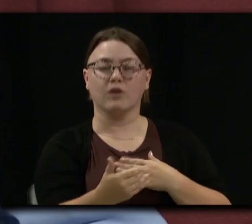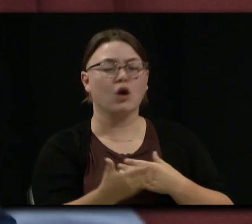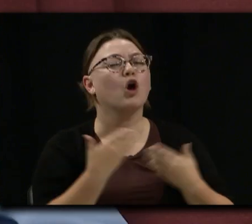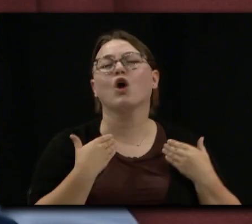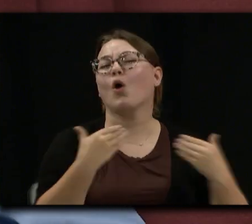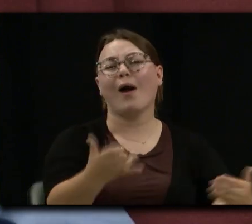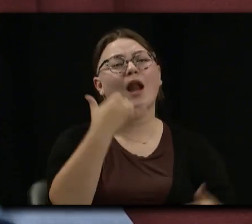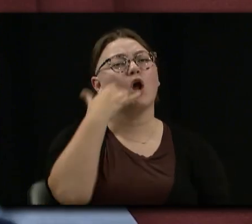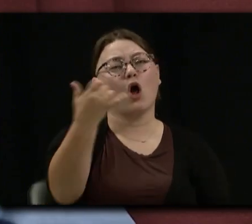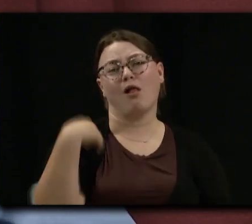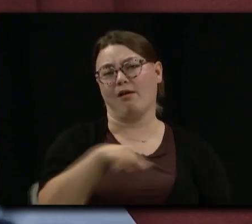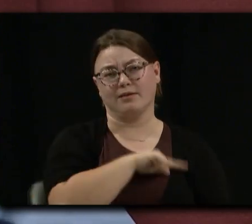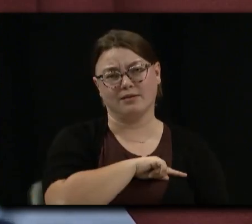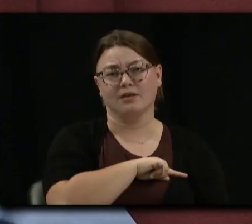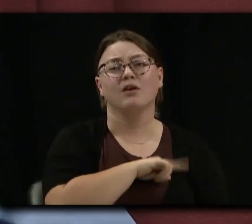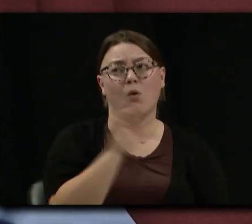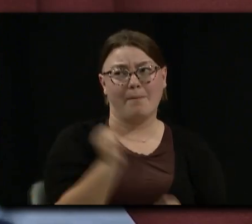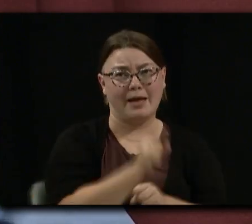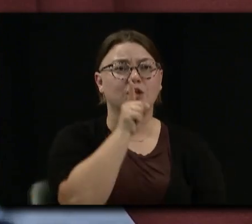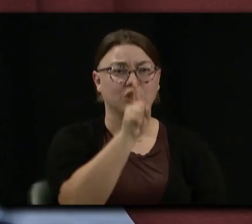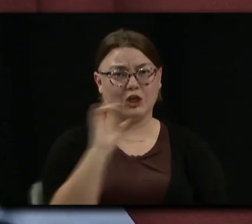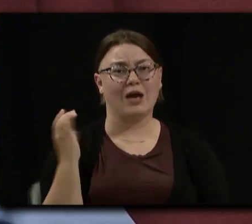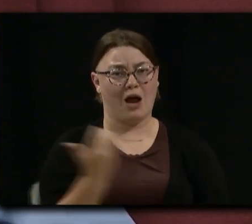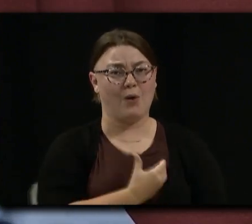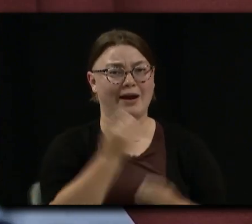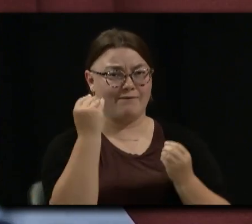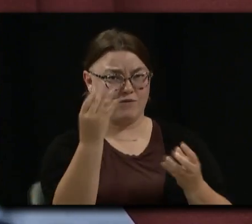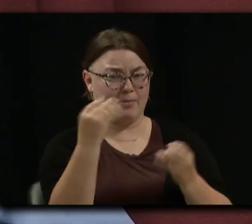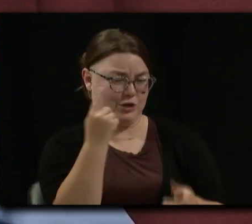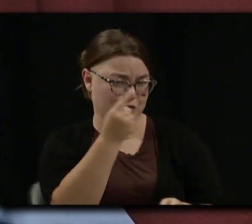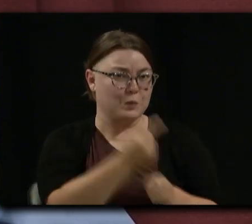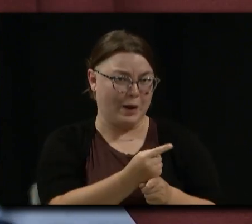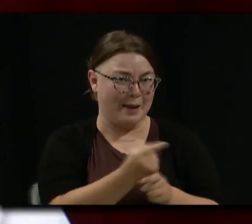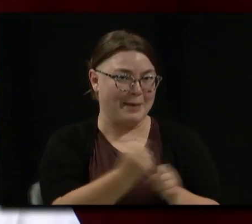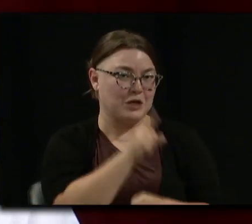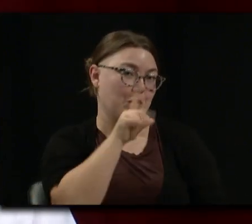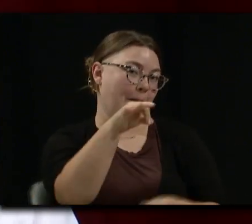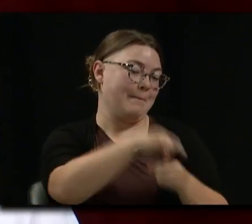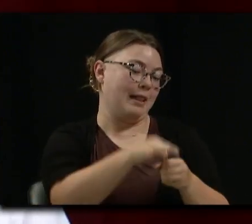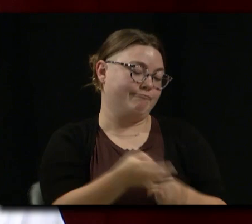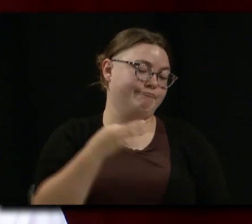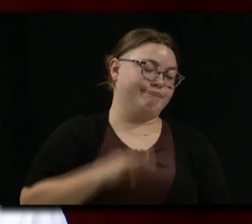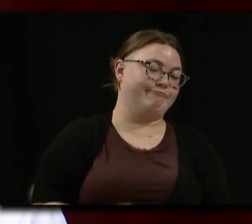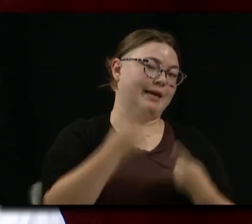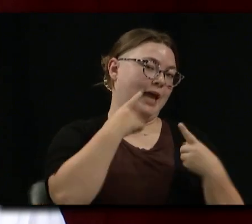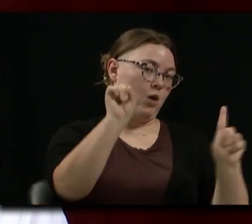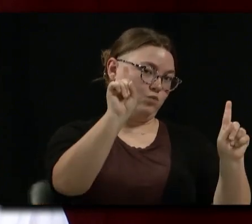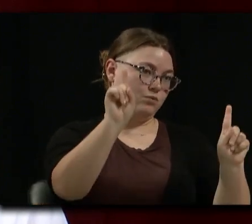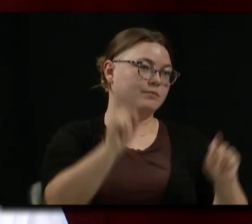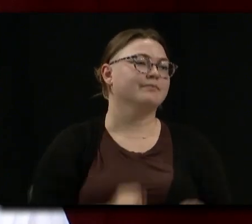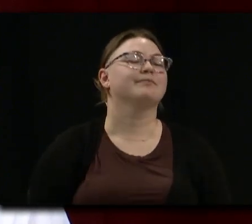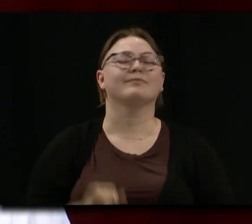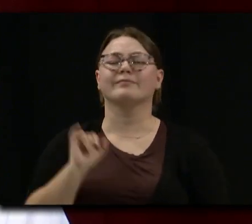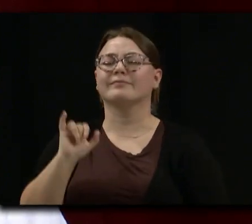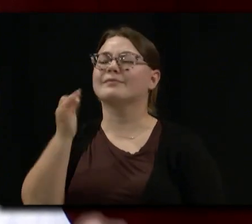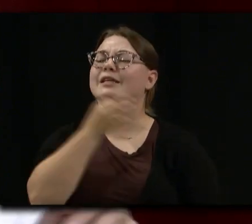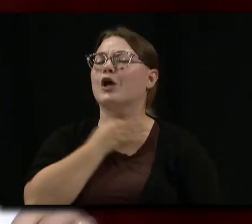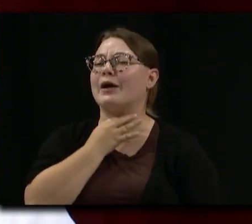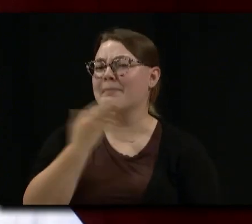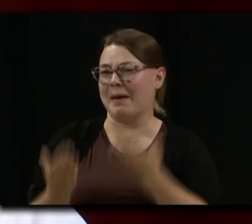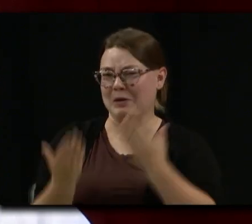Elections and we'll assist you and make sure your ballot counts. I don't expect you to know off the top of your head, but I'm curious to know